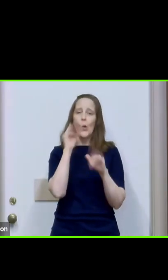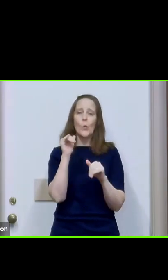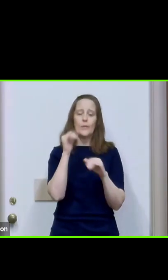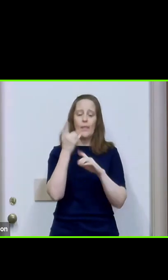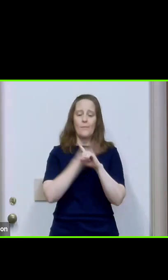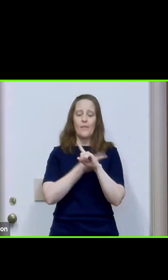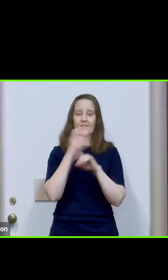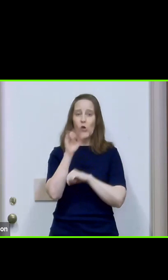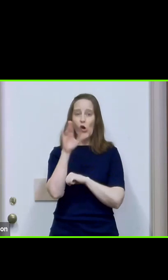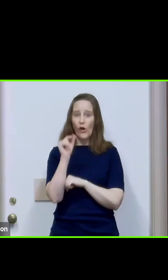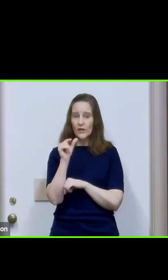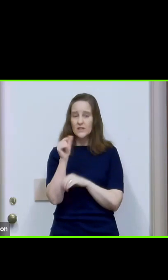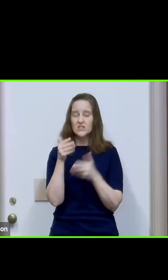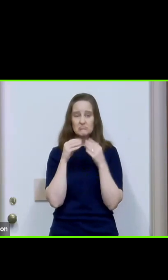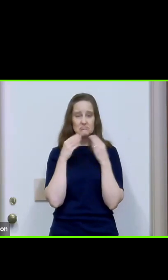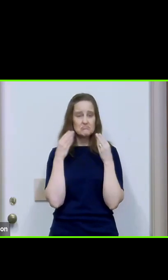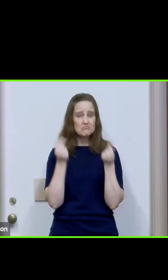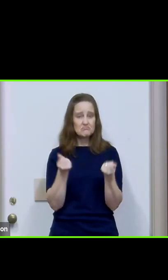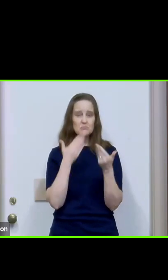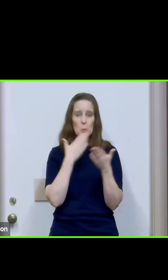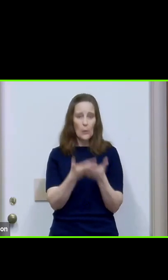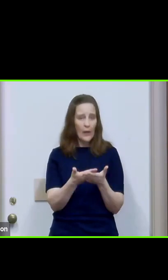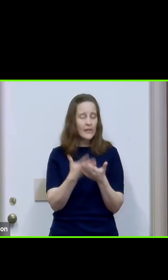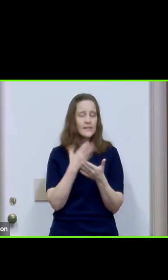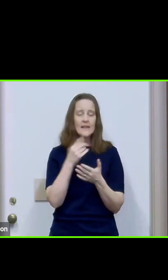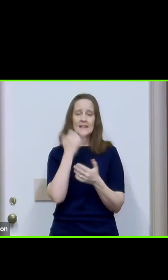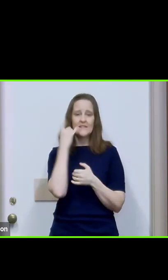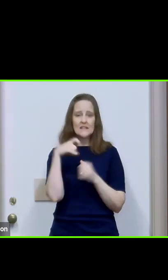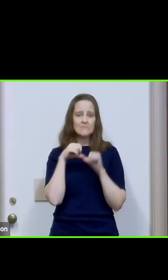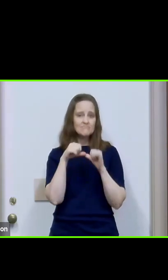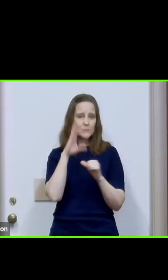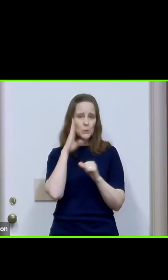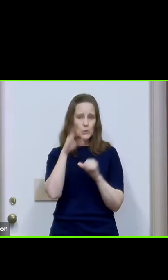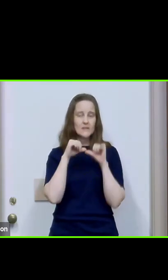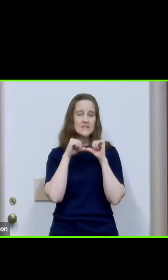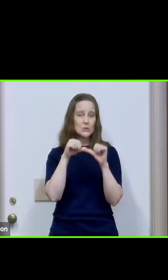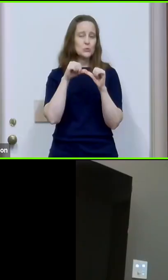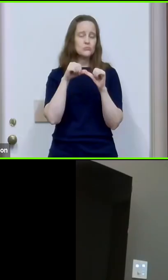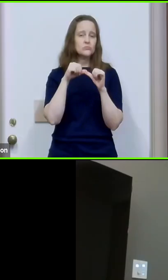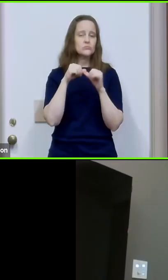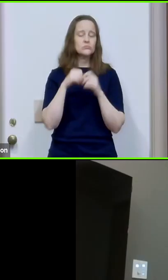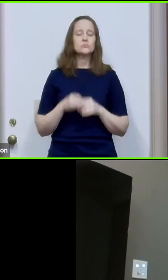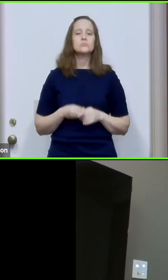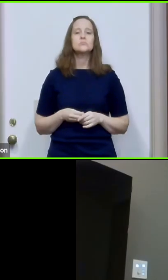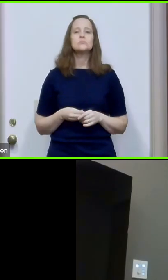August goes well. And if the need continues, we'll continue to look at a partnership with Denton County.